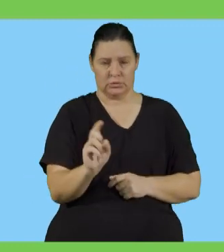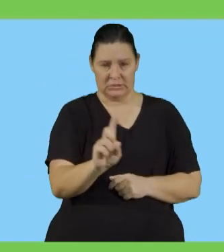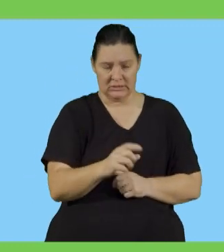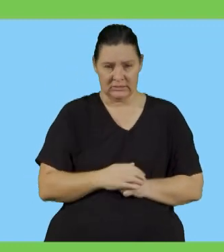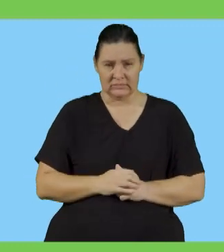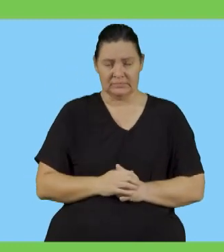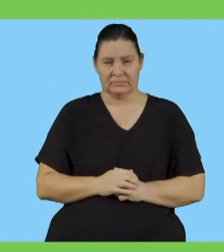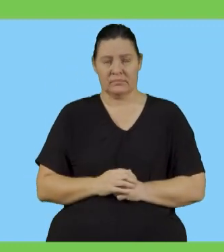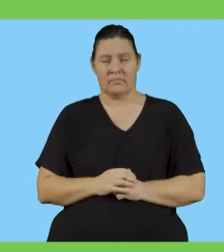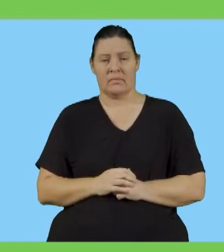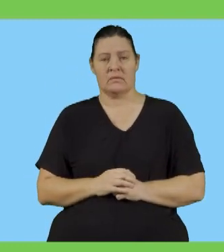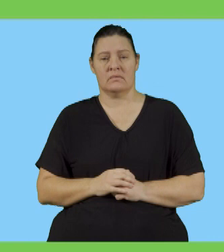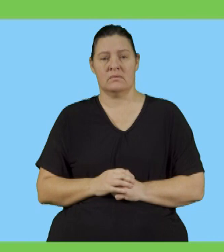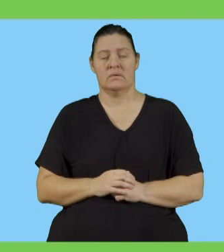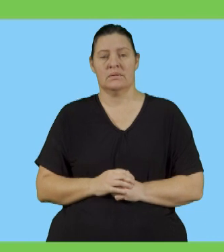Right.